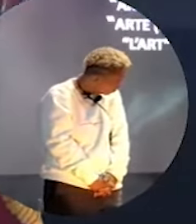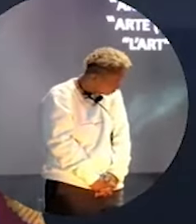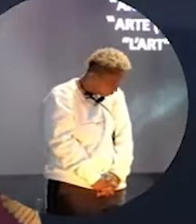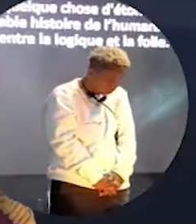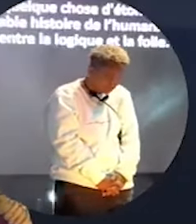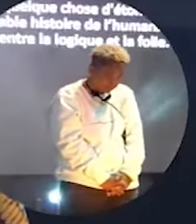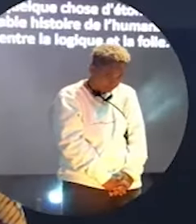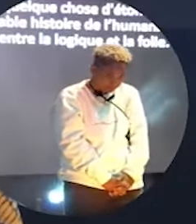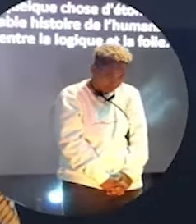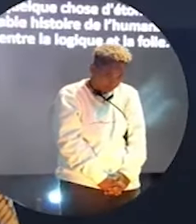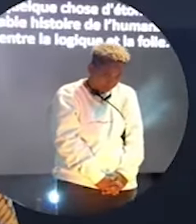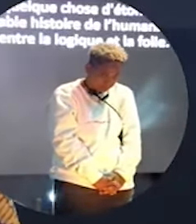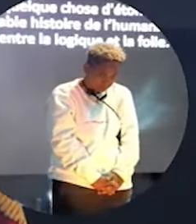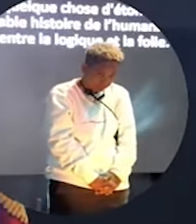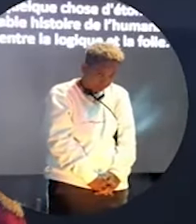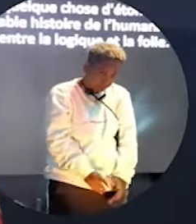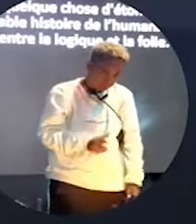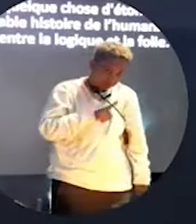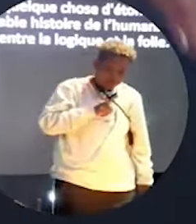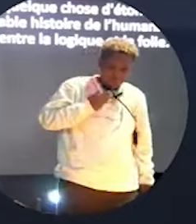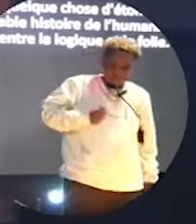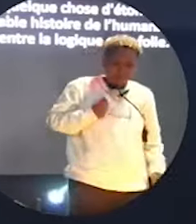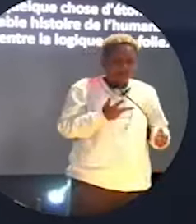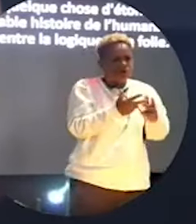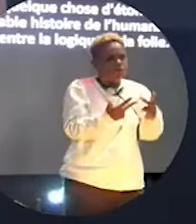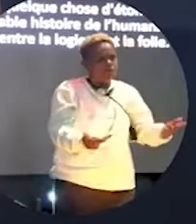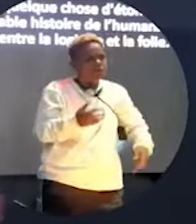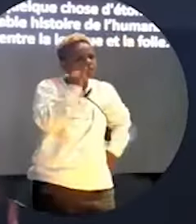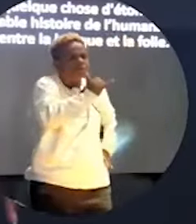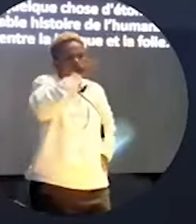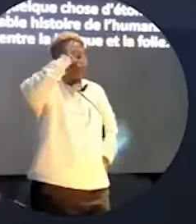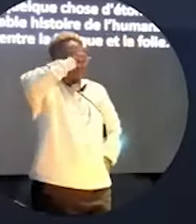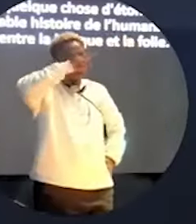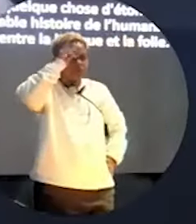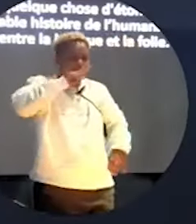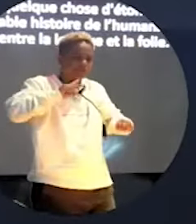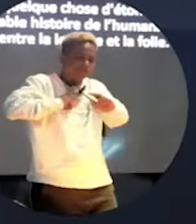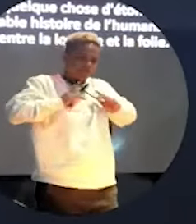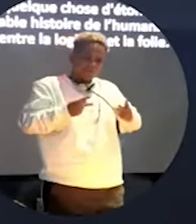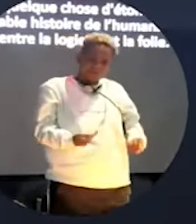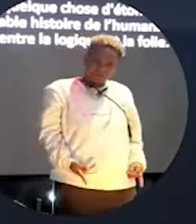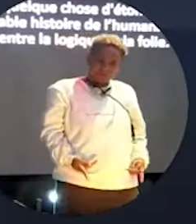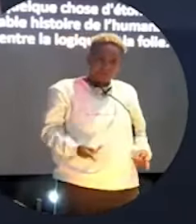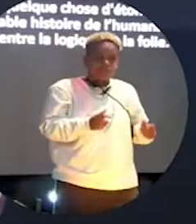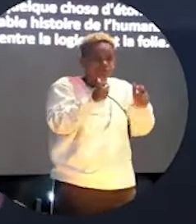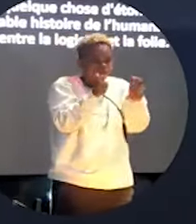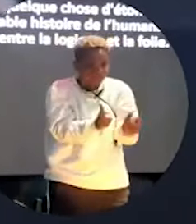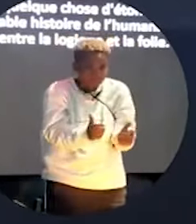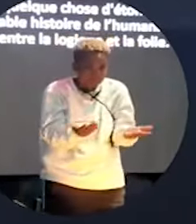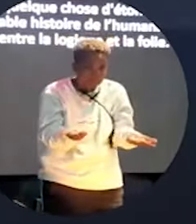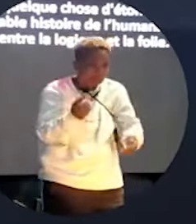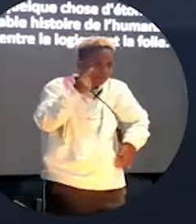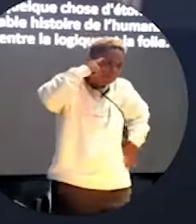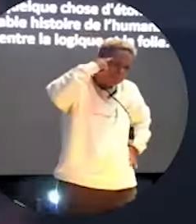There's something amazing that tells the very stories of humanity. And exists somewhere between logic